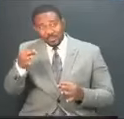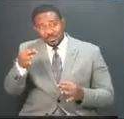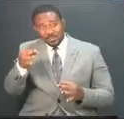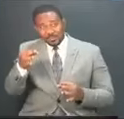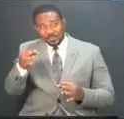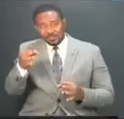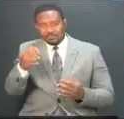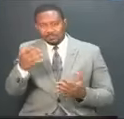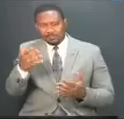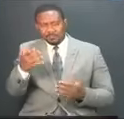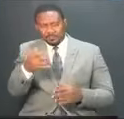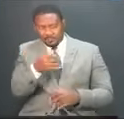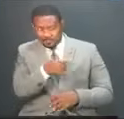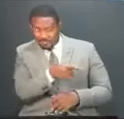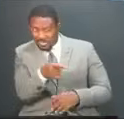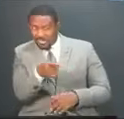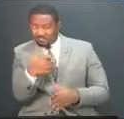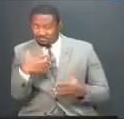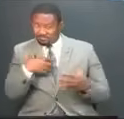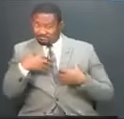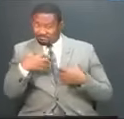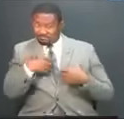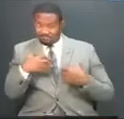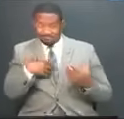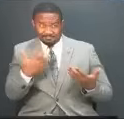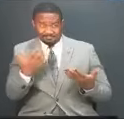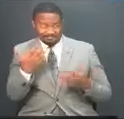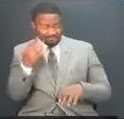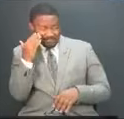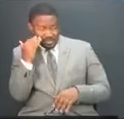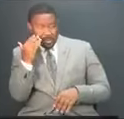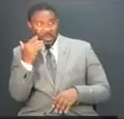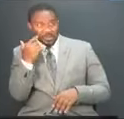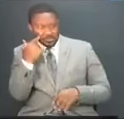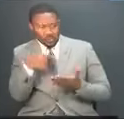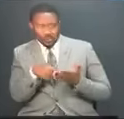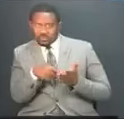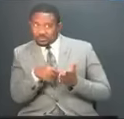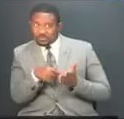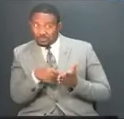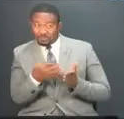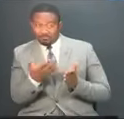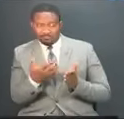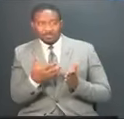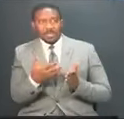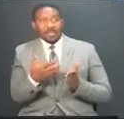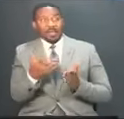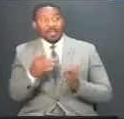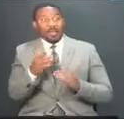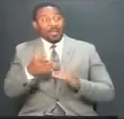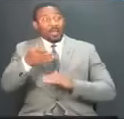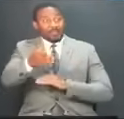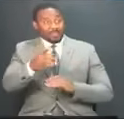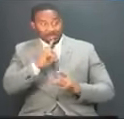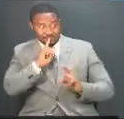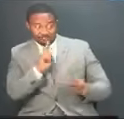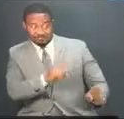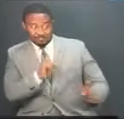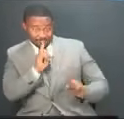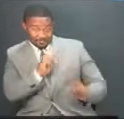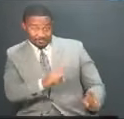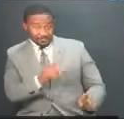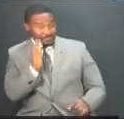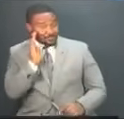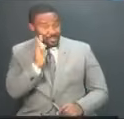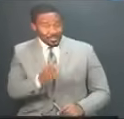where they are basing their claims on, and then my responses to them. Mr.